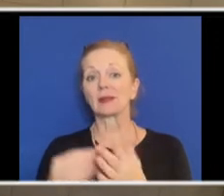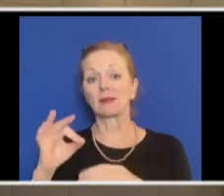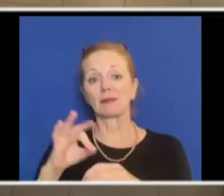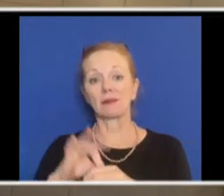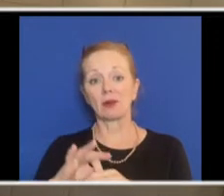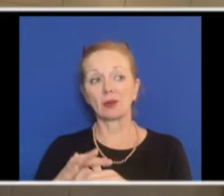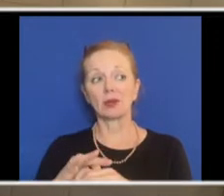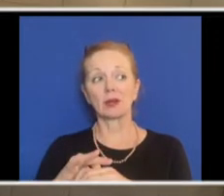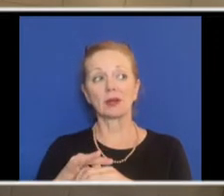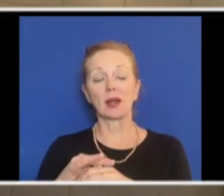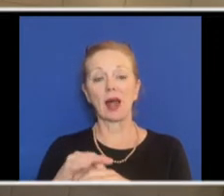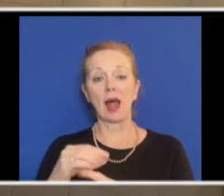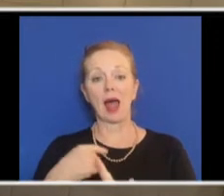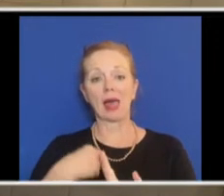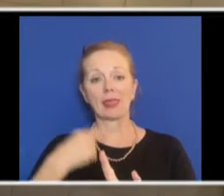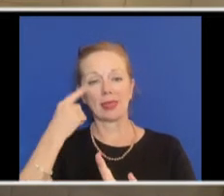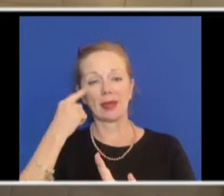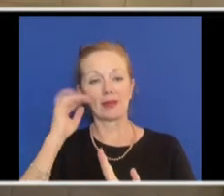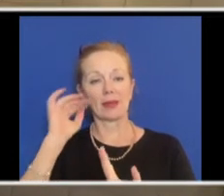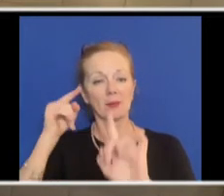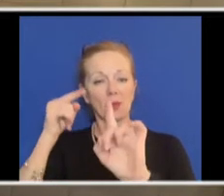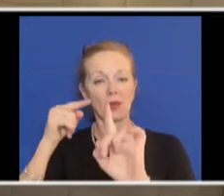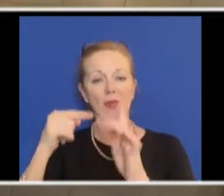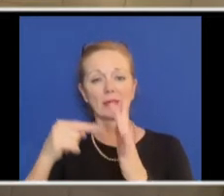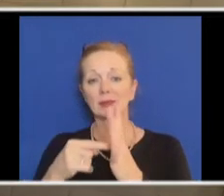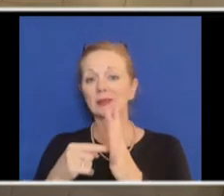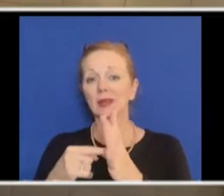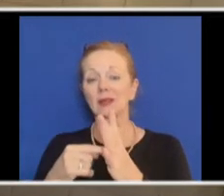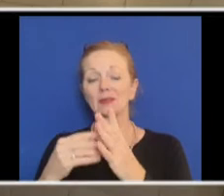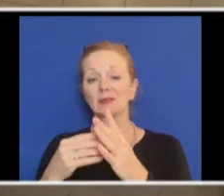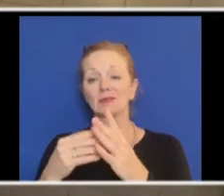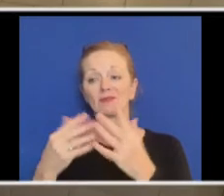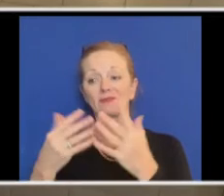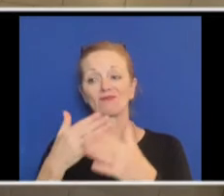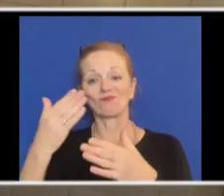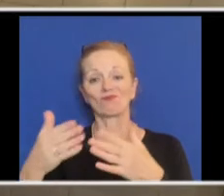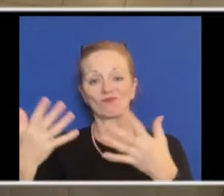and I think that point in this discussion has passed